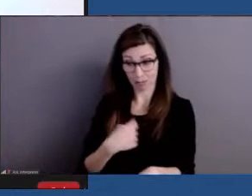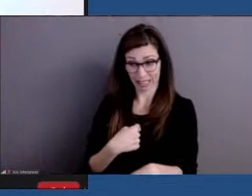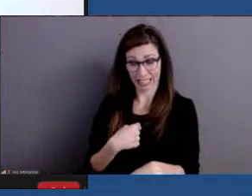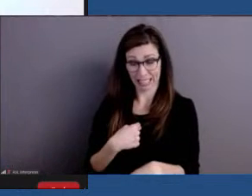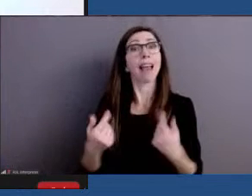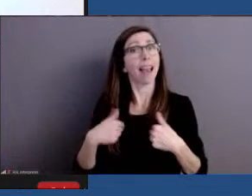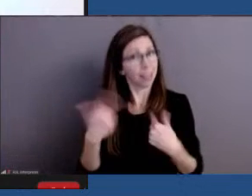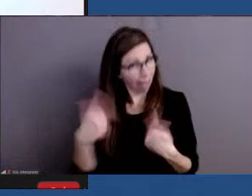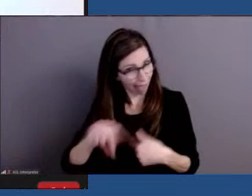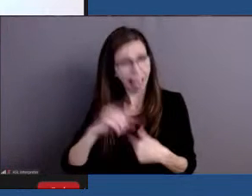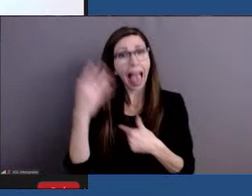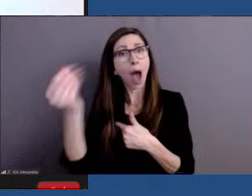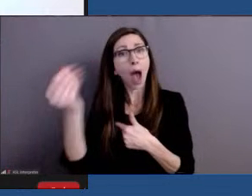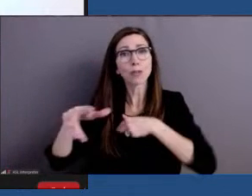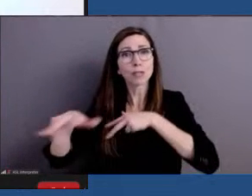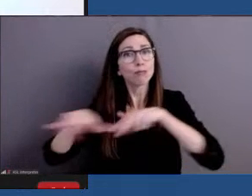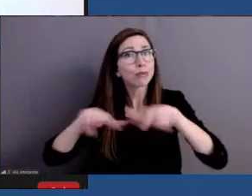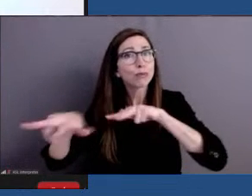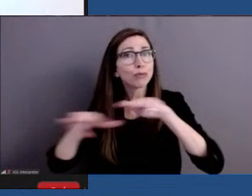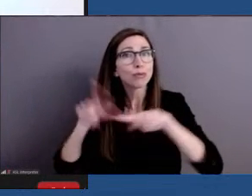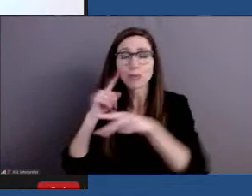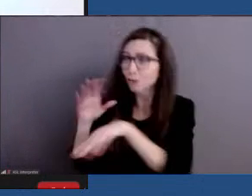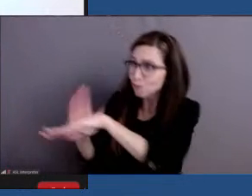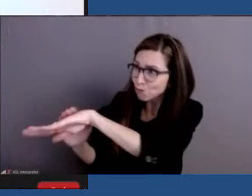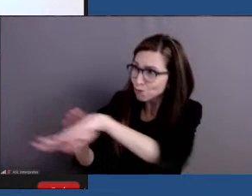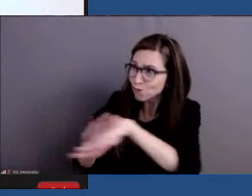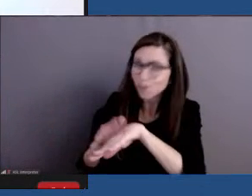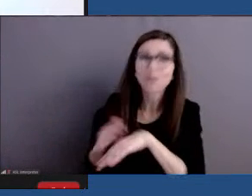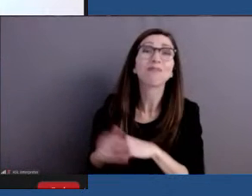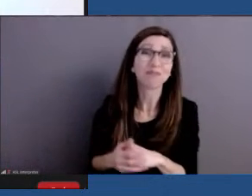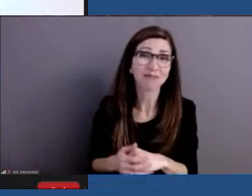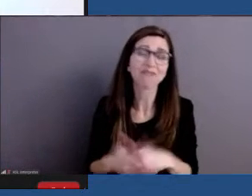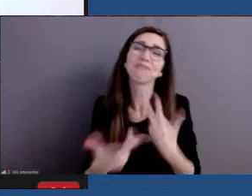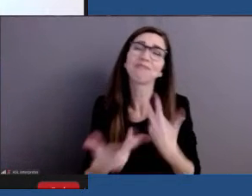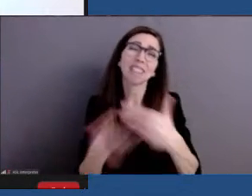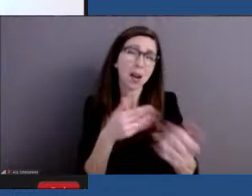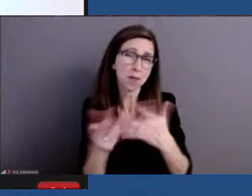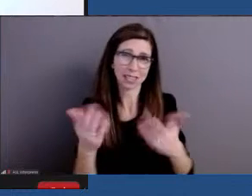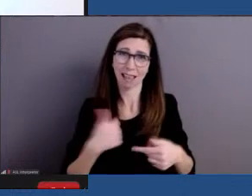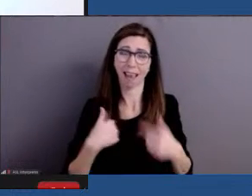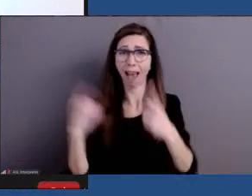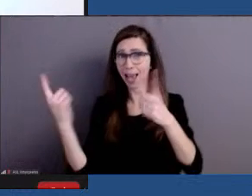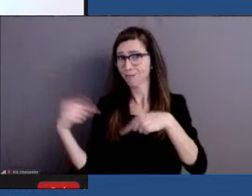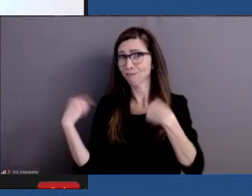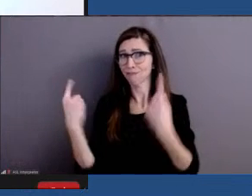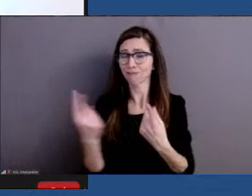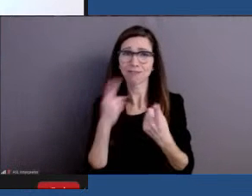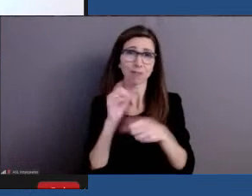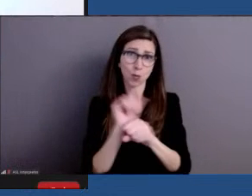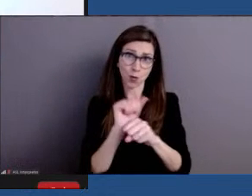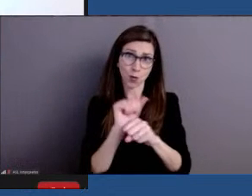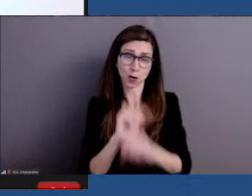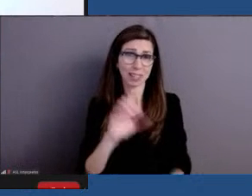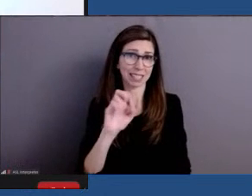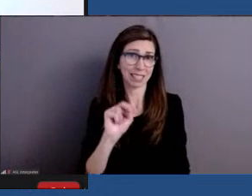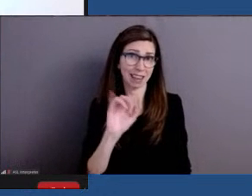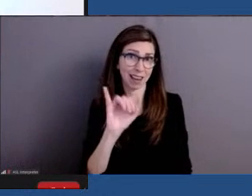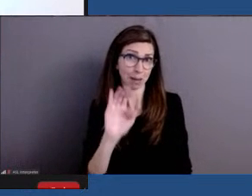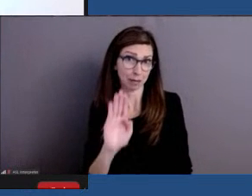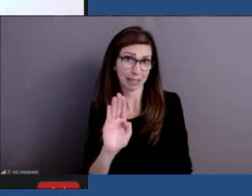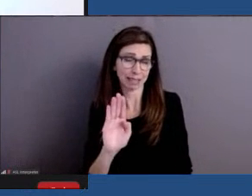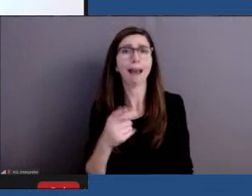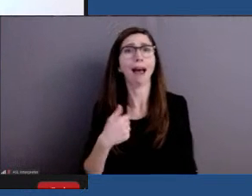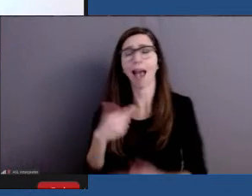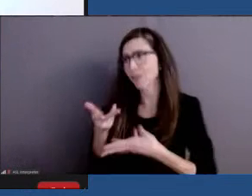Lily. So over the last few years in my role with CNIB, I've enjoyed working closely with the City of